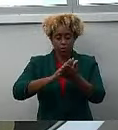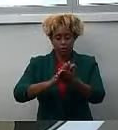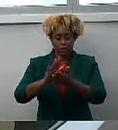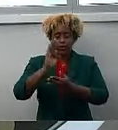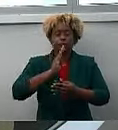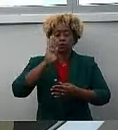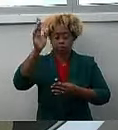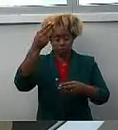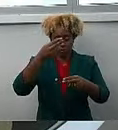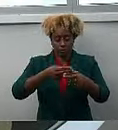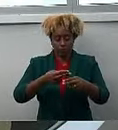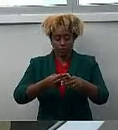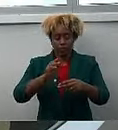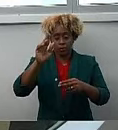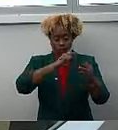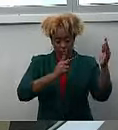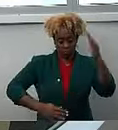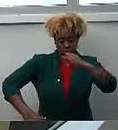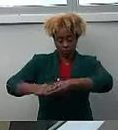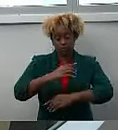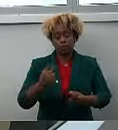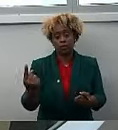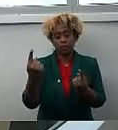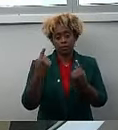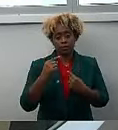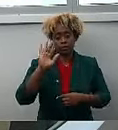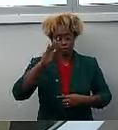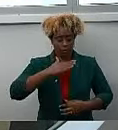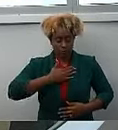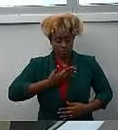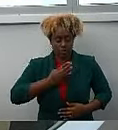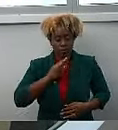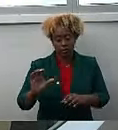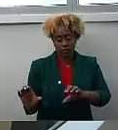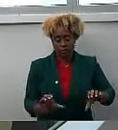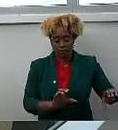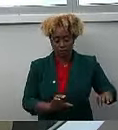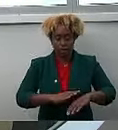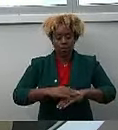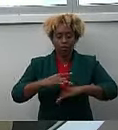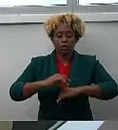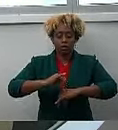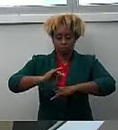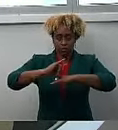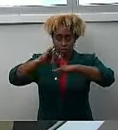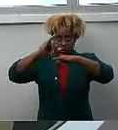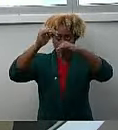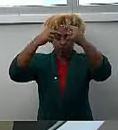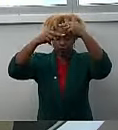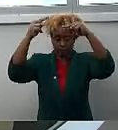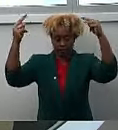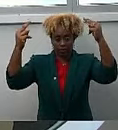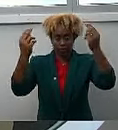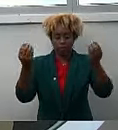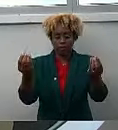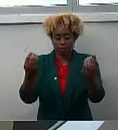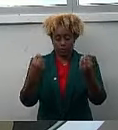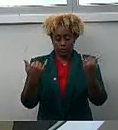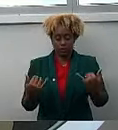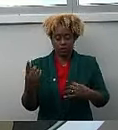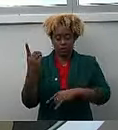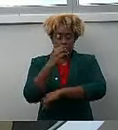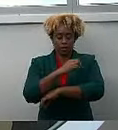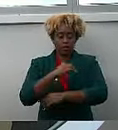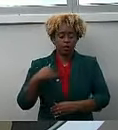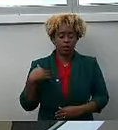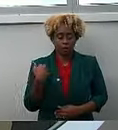thy name. Thy kingdom come, thy will be done on earth as it is in heaven. Give us this